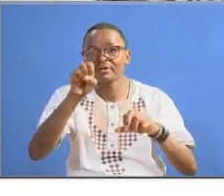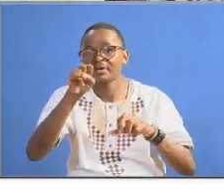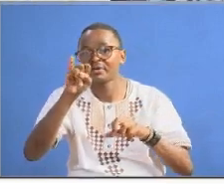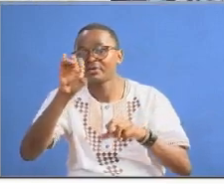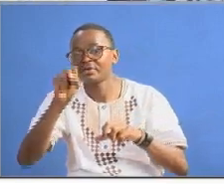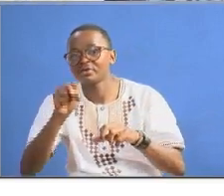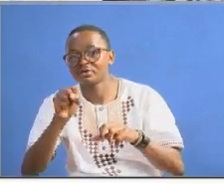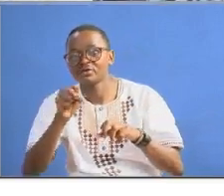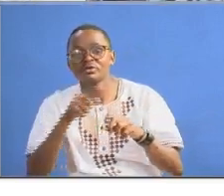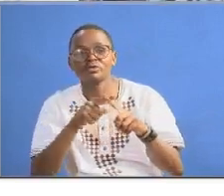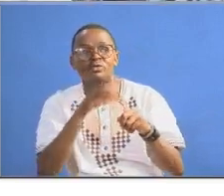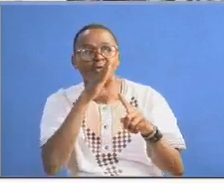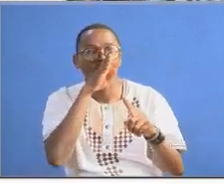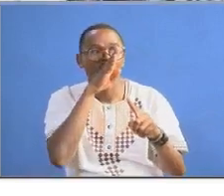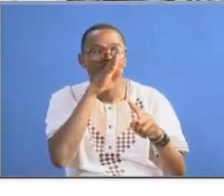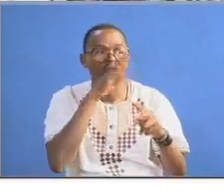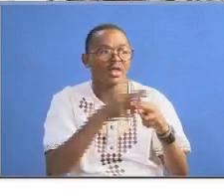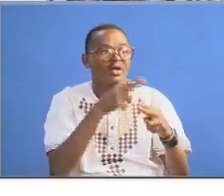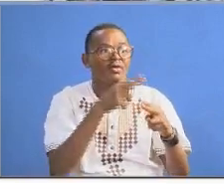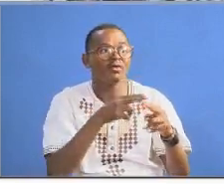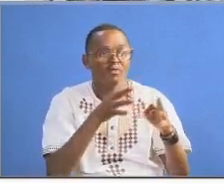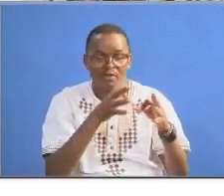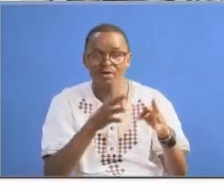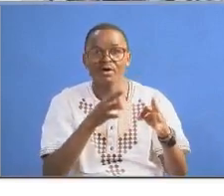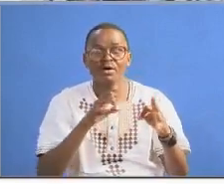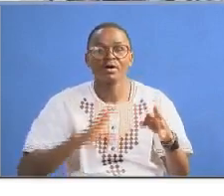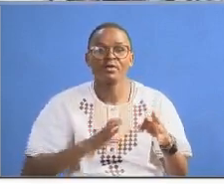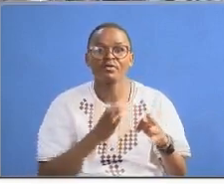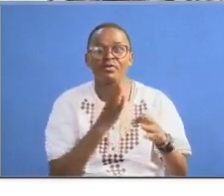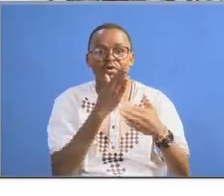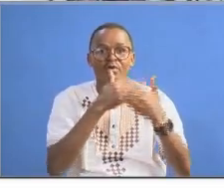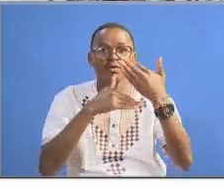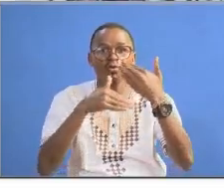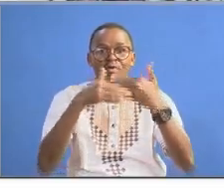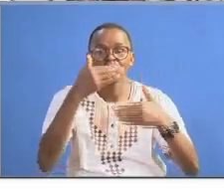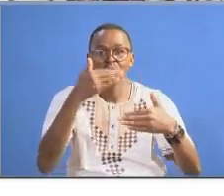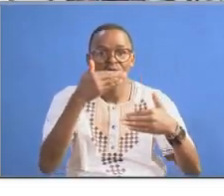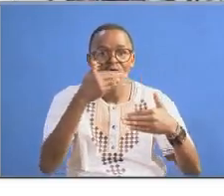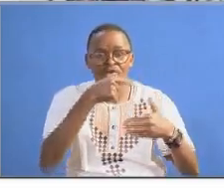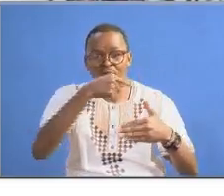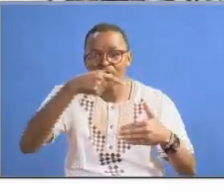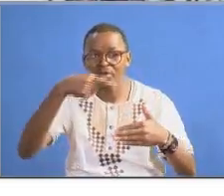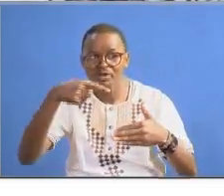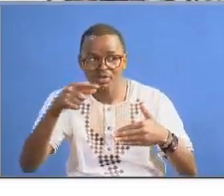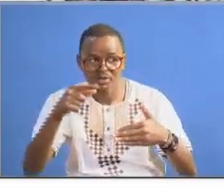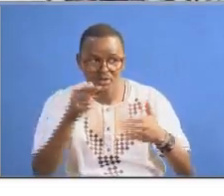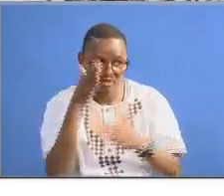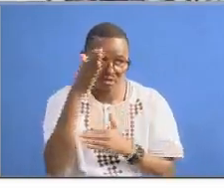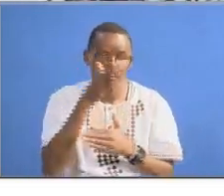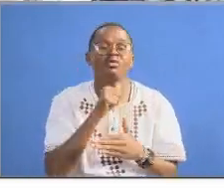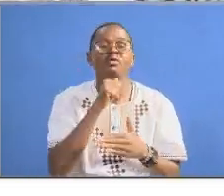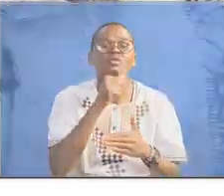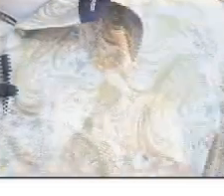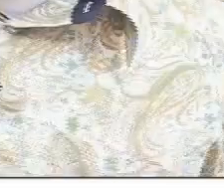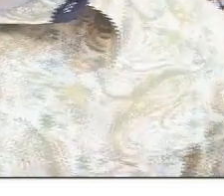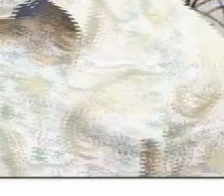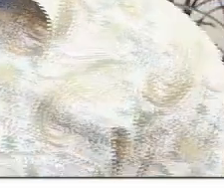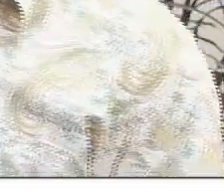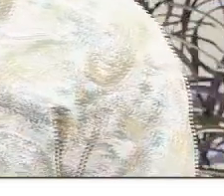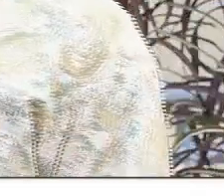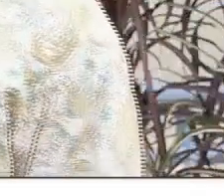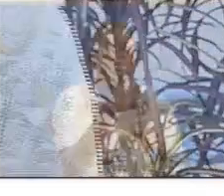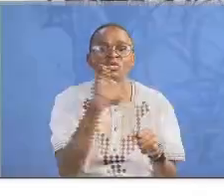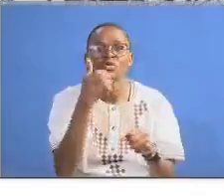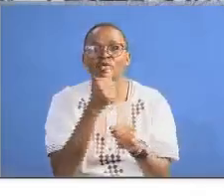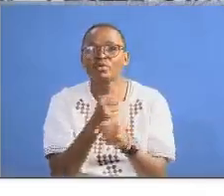Those people want to tarnish the name of our university or that universities. They go that direction that you are not doing this, the work